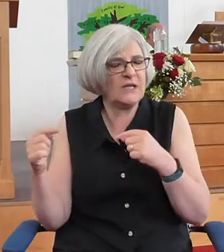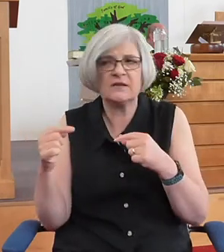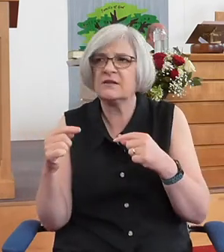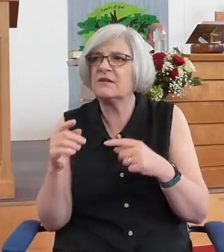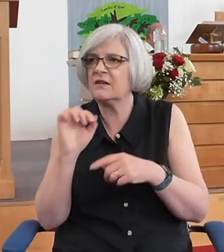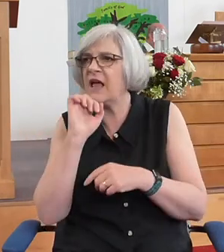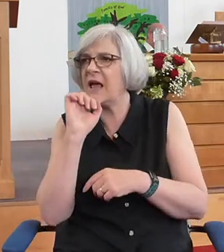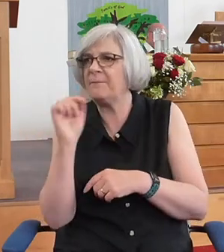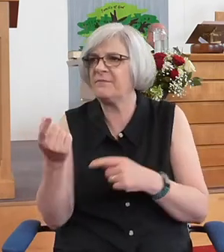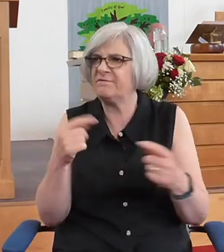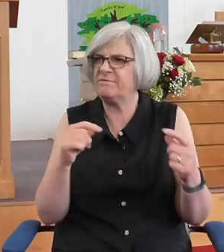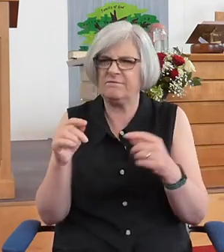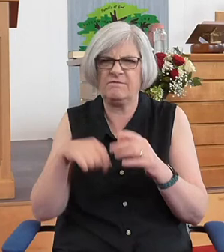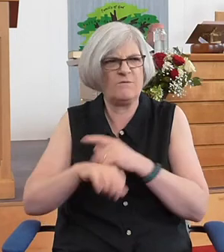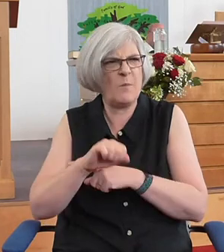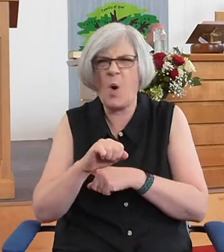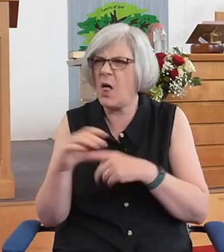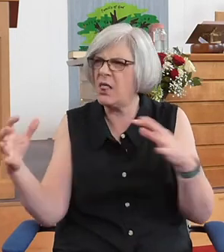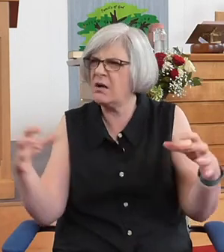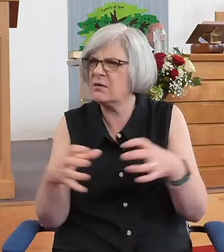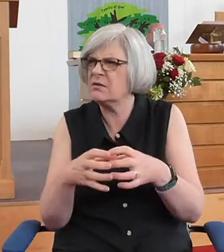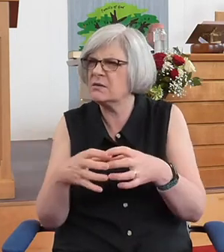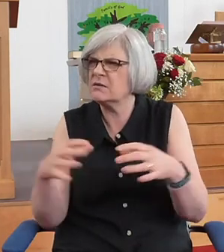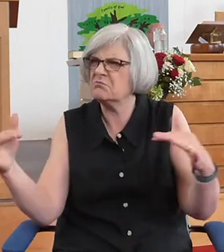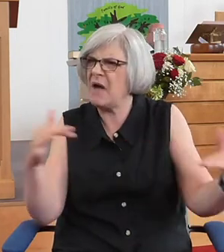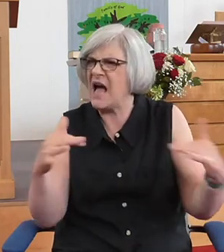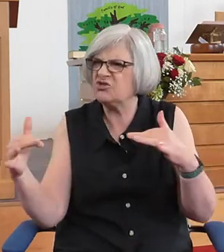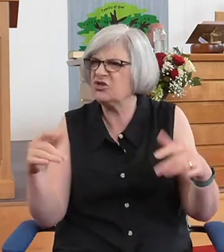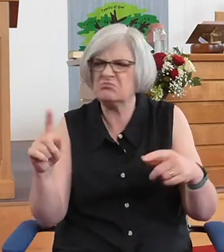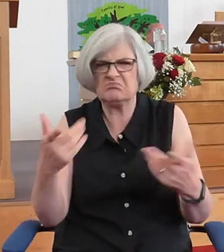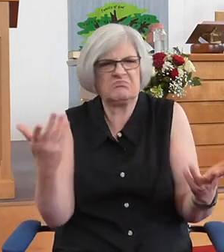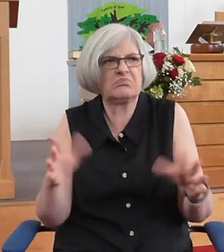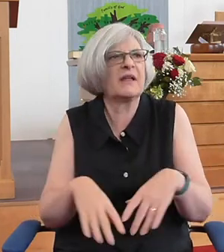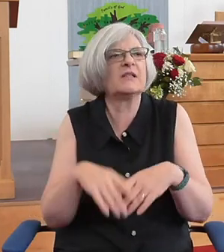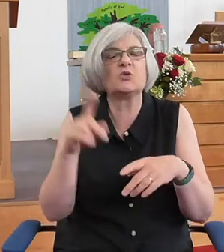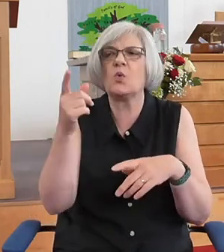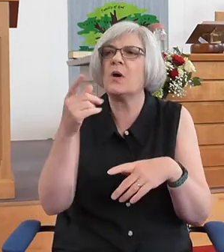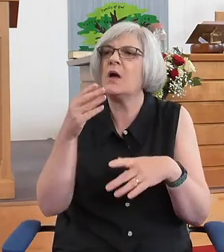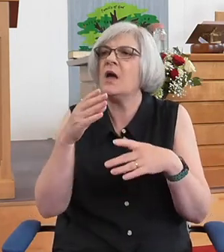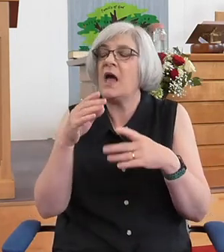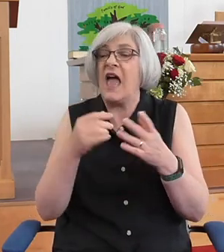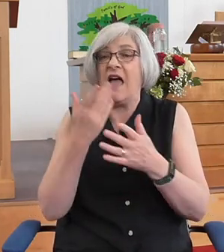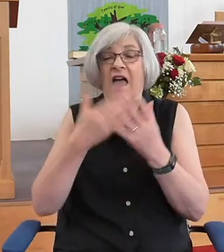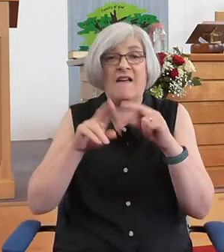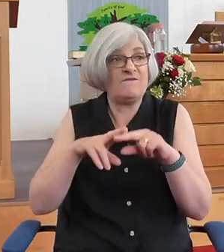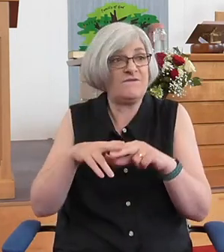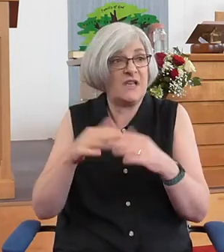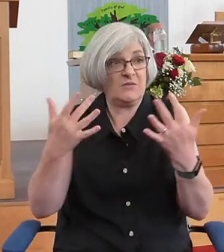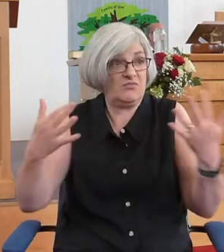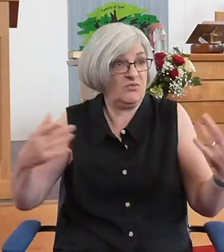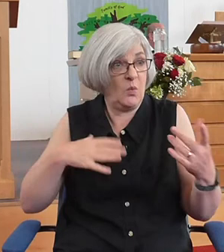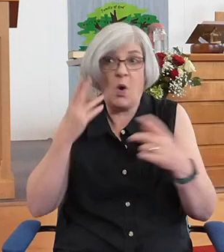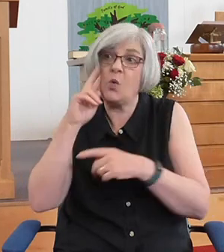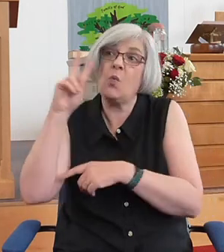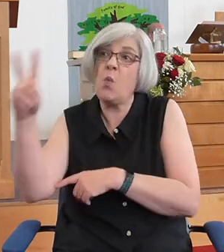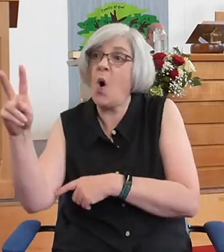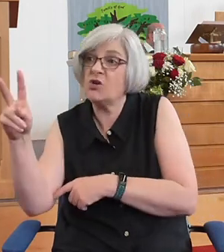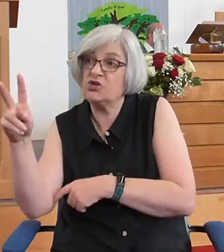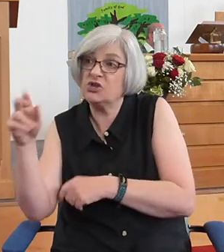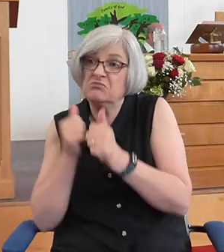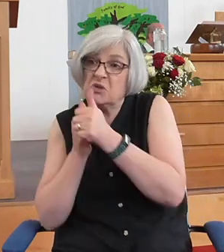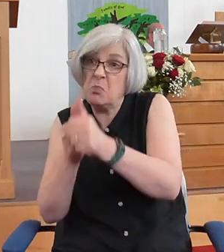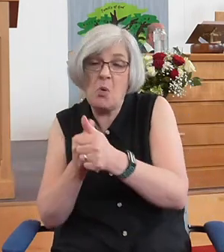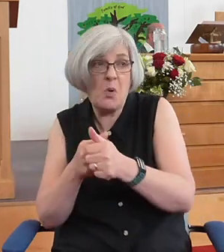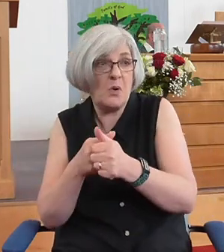entering that. So Miriam has asked that it would be really nice if as many people as possible could go and support